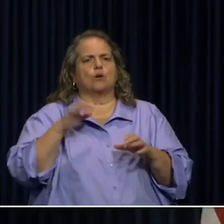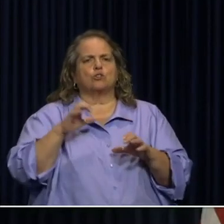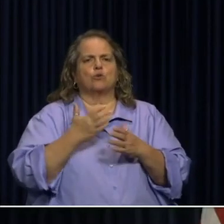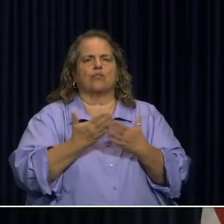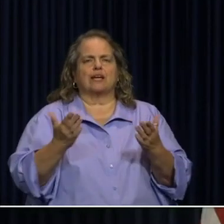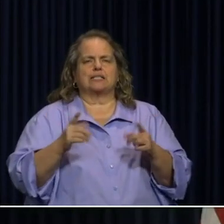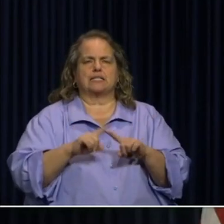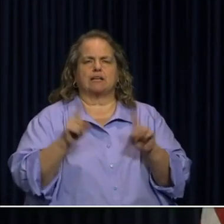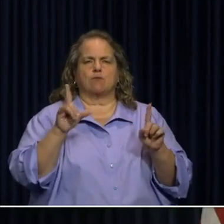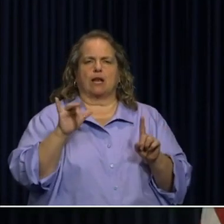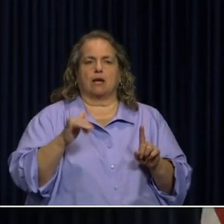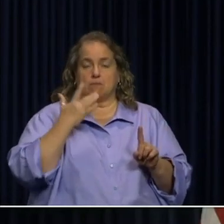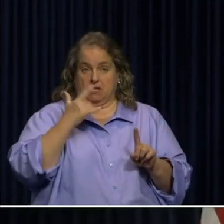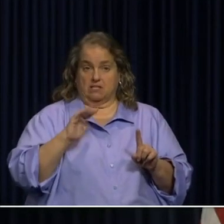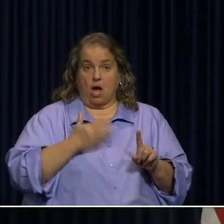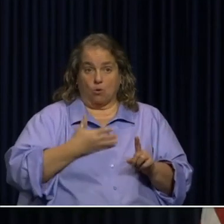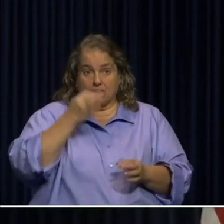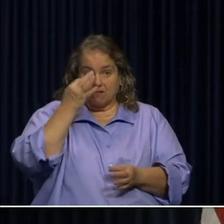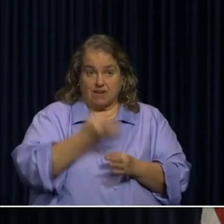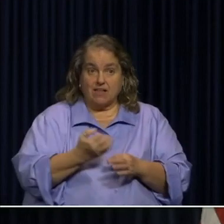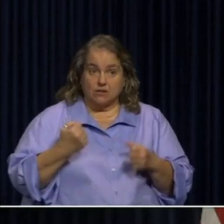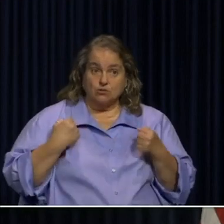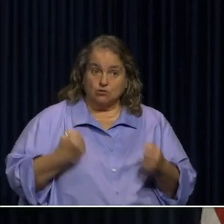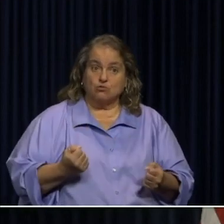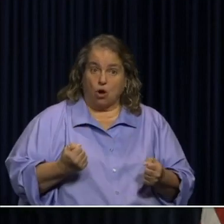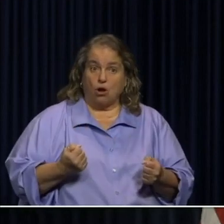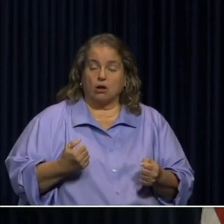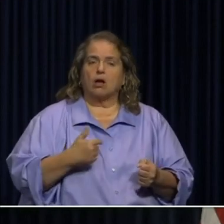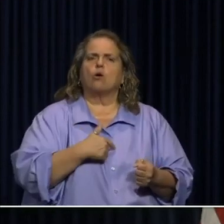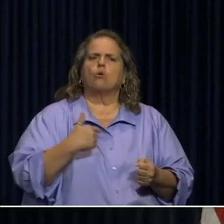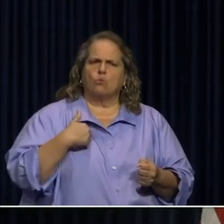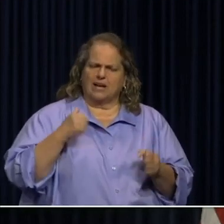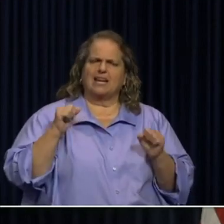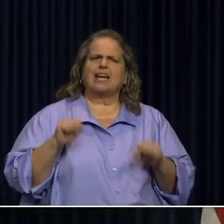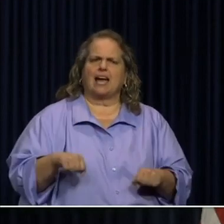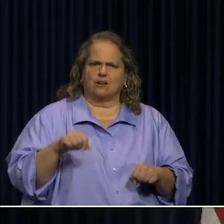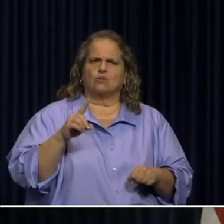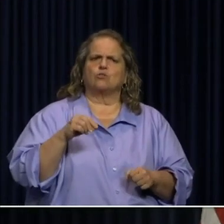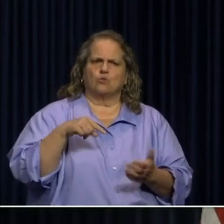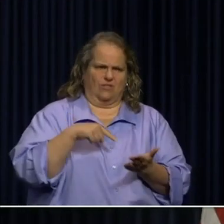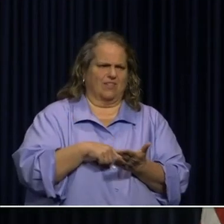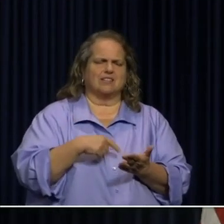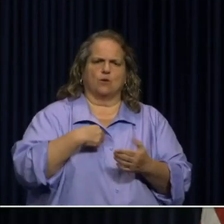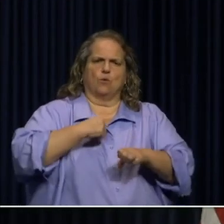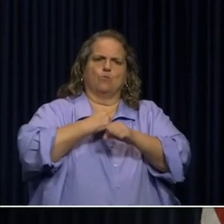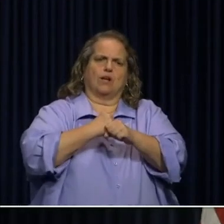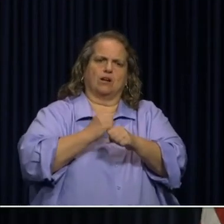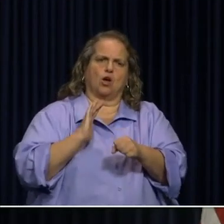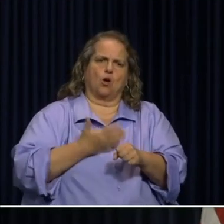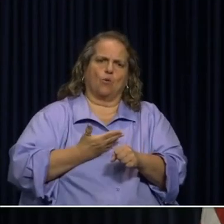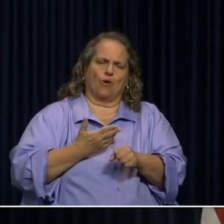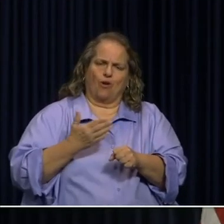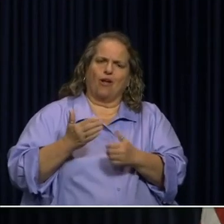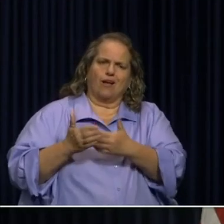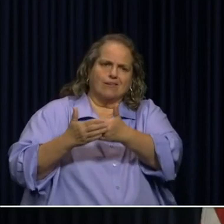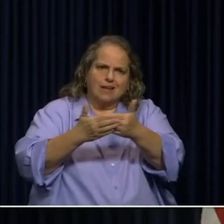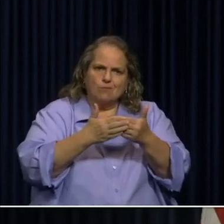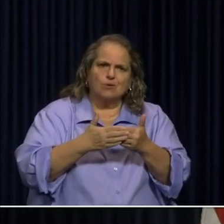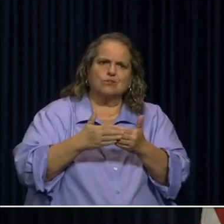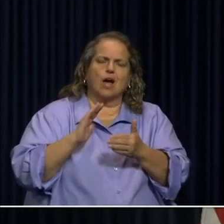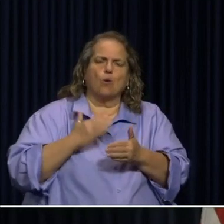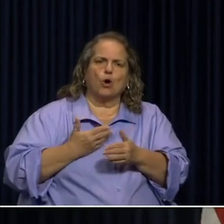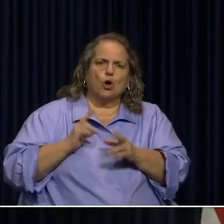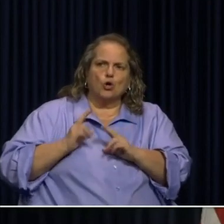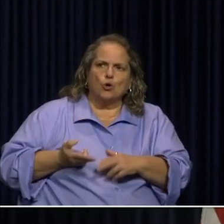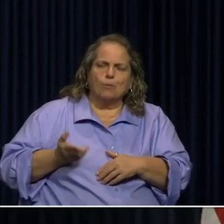faith is strong, that we are up for this, and that we are protecting our fellow human being. But for all